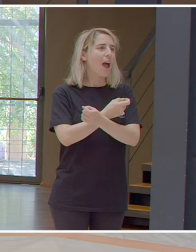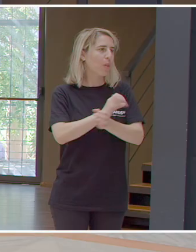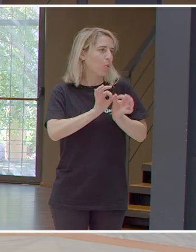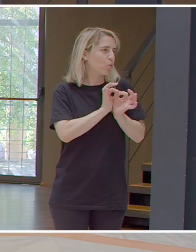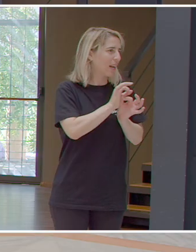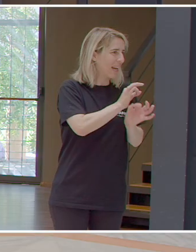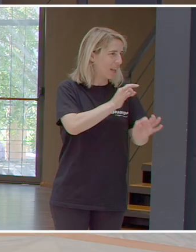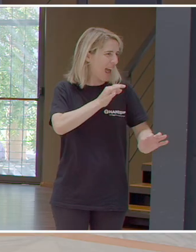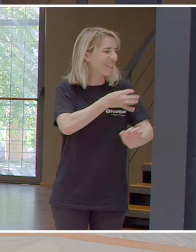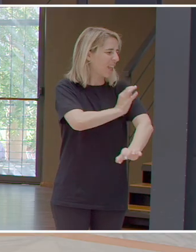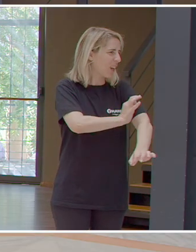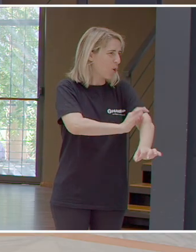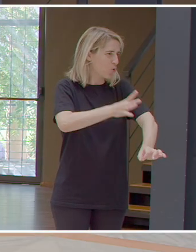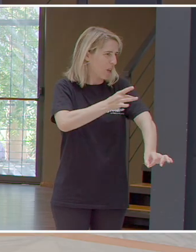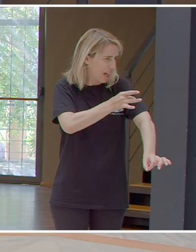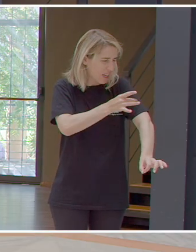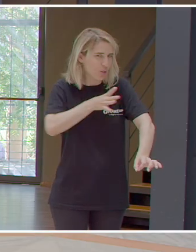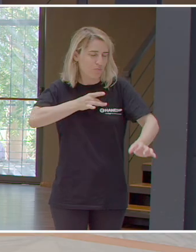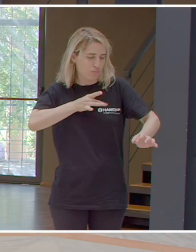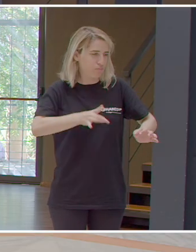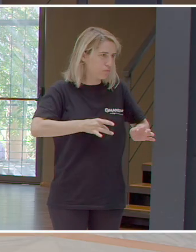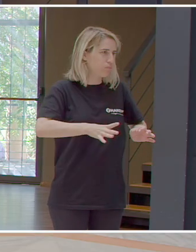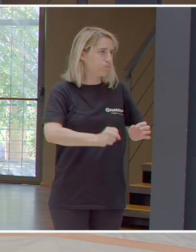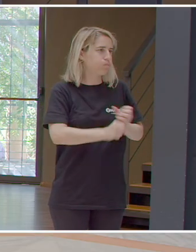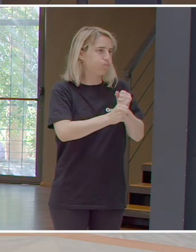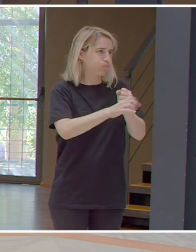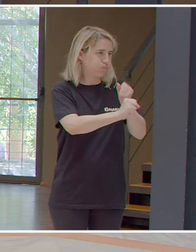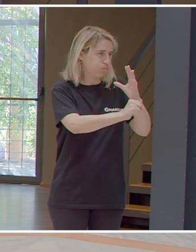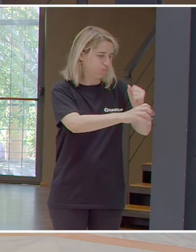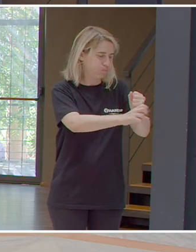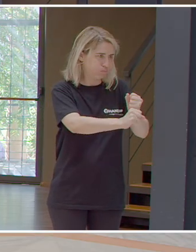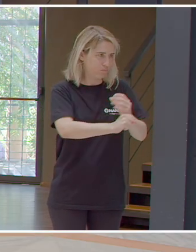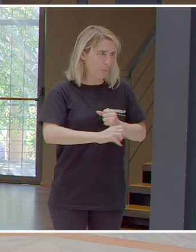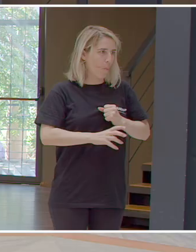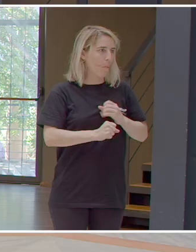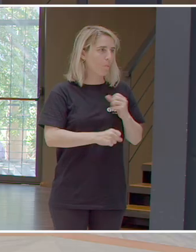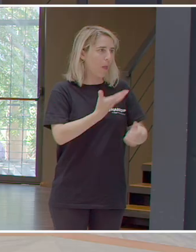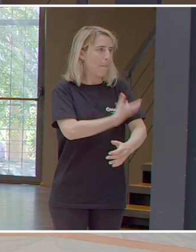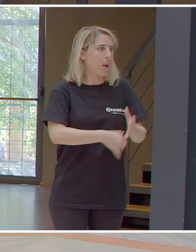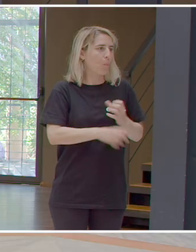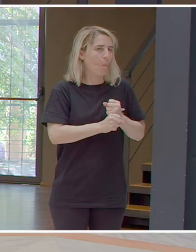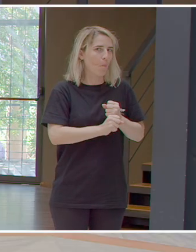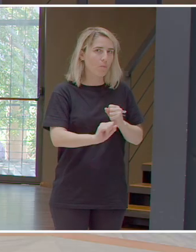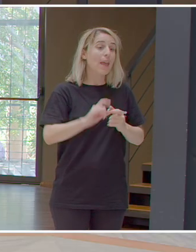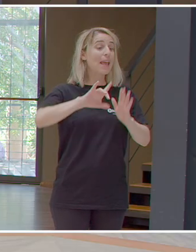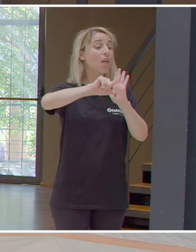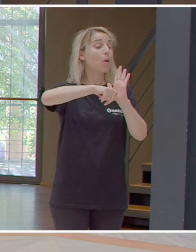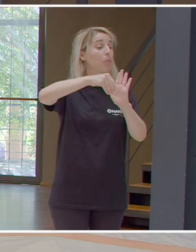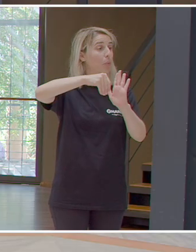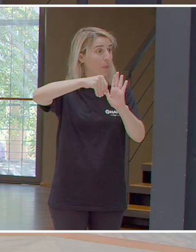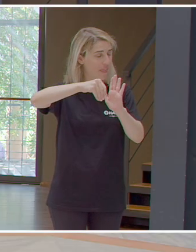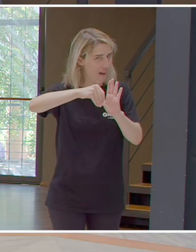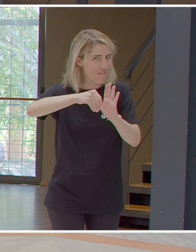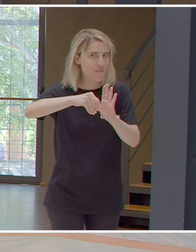strokes. On the second spot, kidney disease, mostly coming with diabetes and being